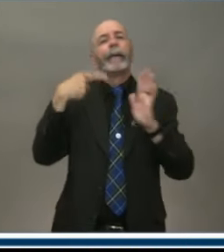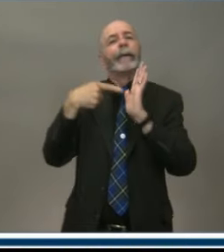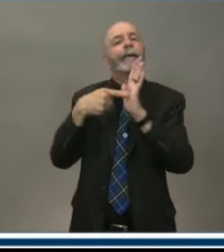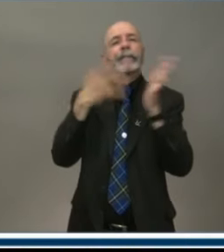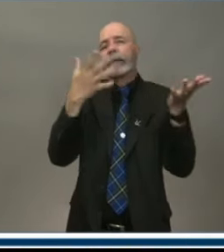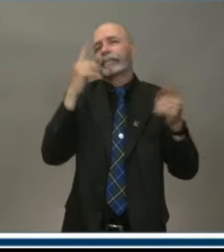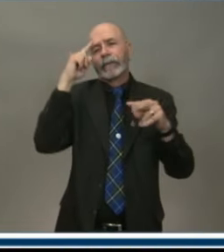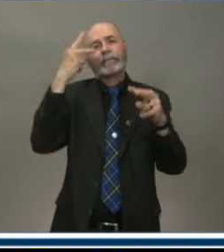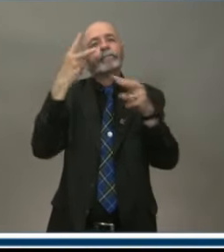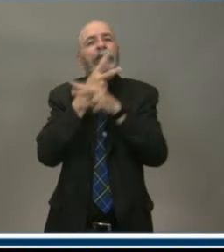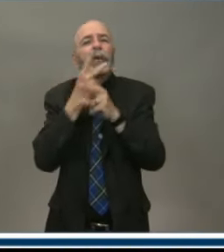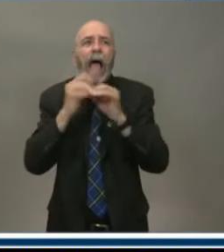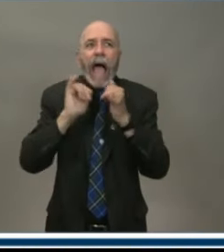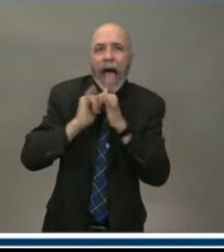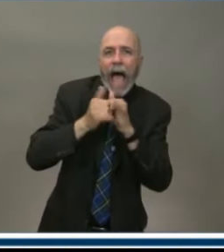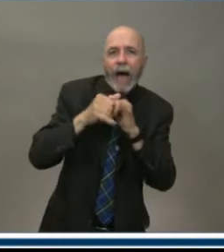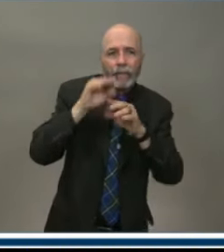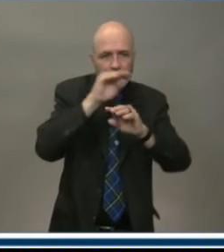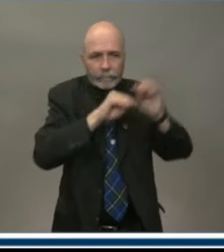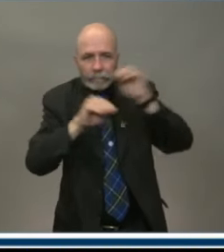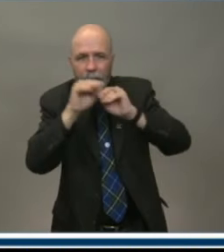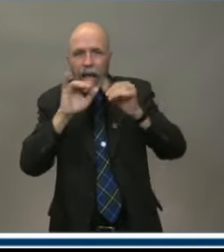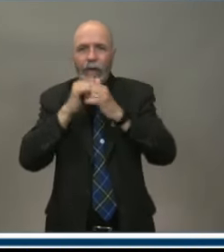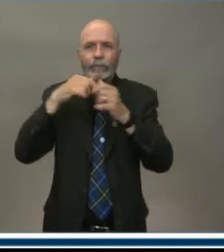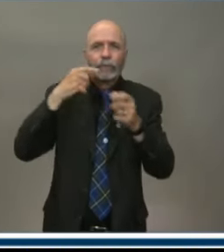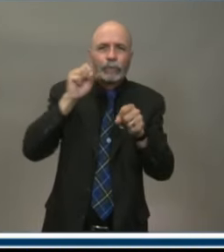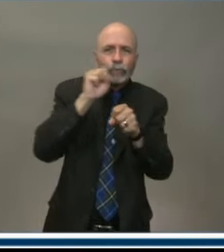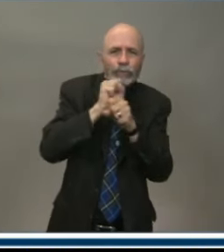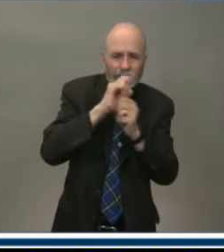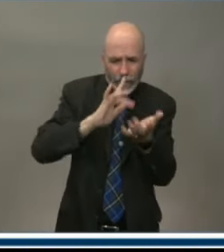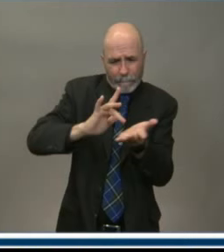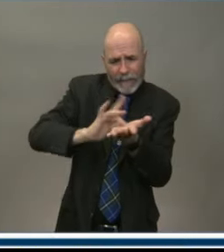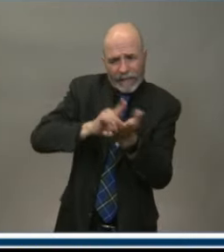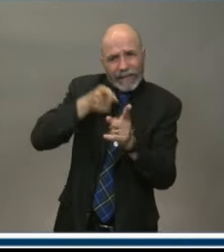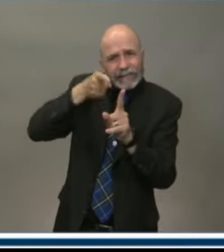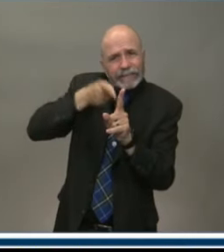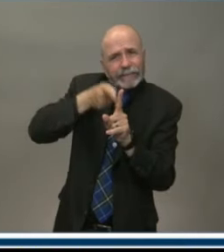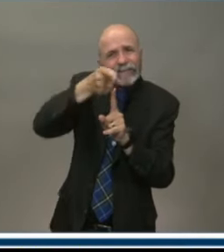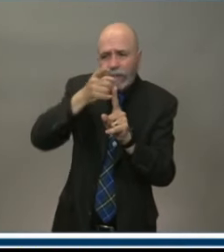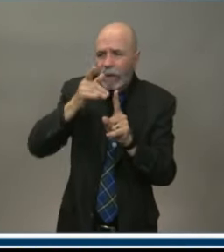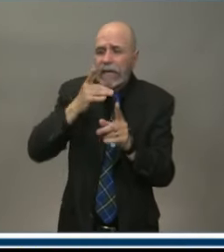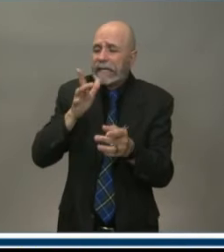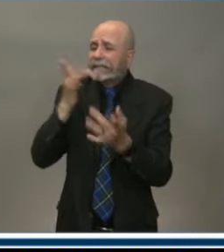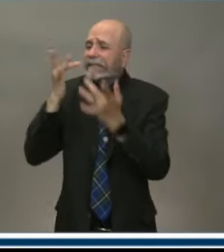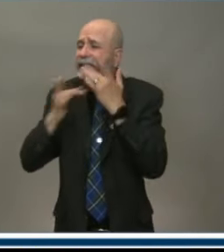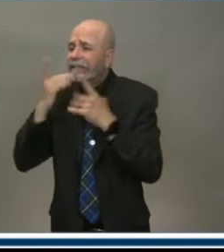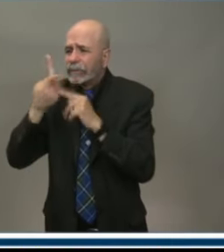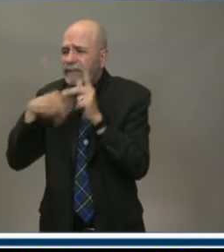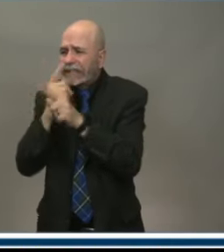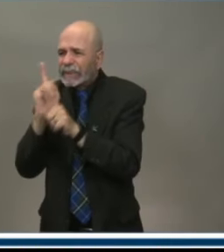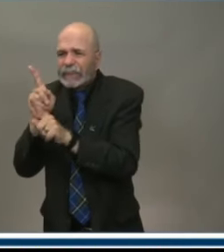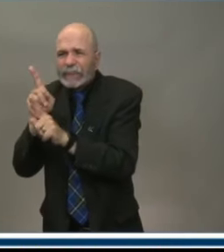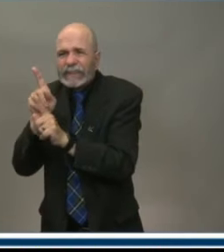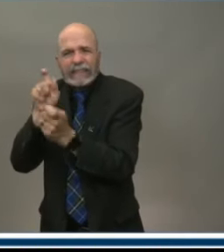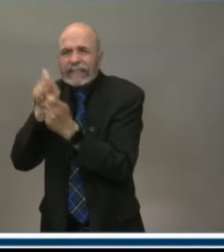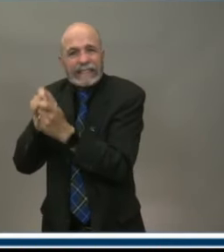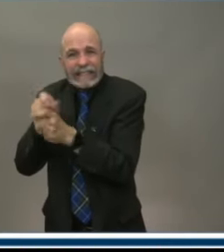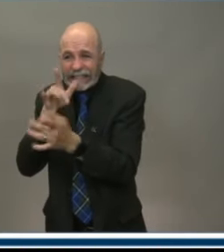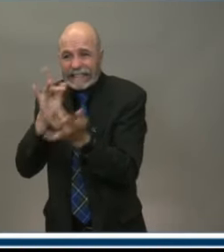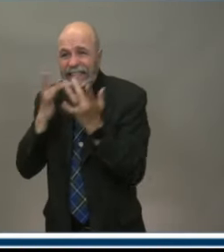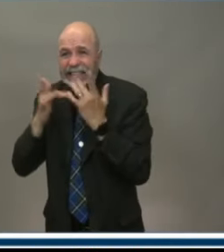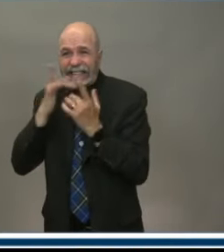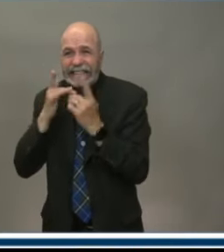can identify which drugs may be of a shortage and use those as a 30-day prescription, and ones that we know the supply is secure and